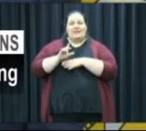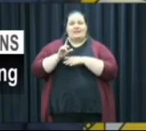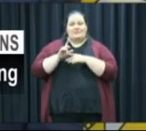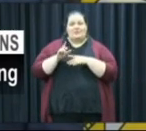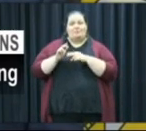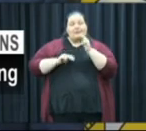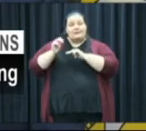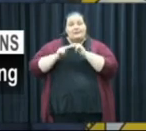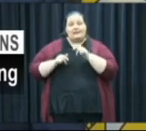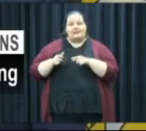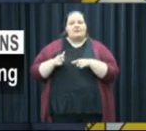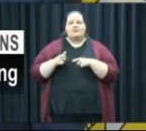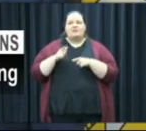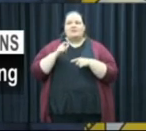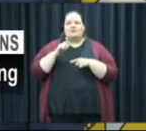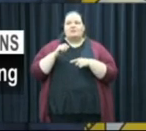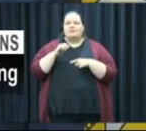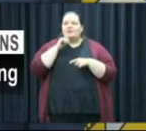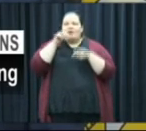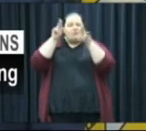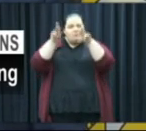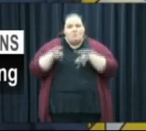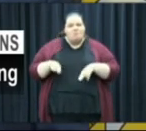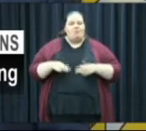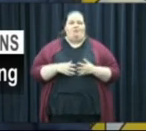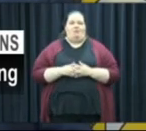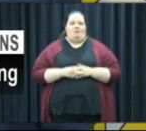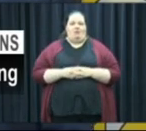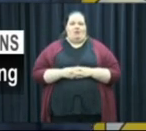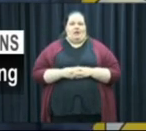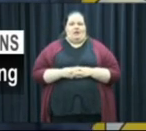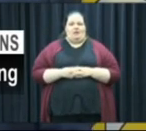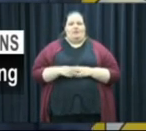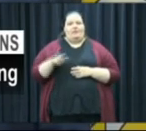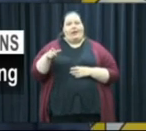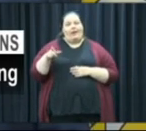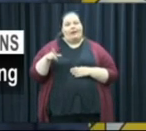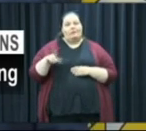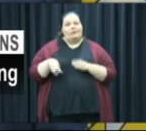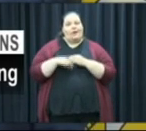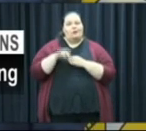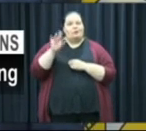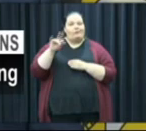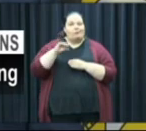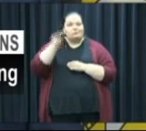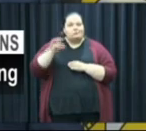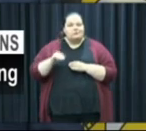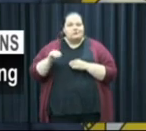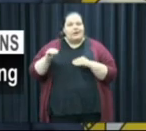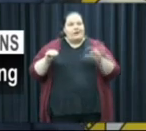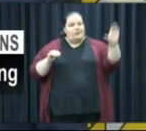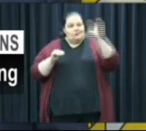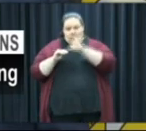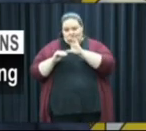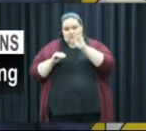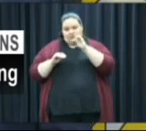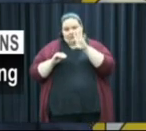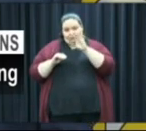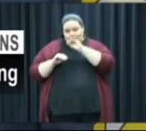program. They will have to pitch in 25% or more of the rent